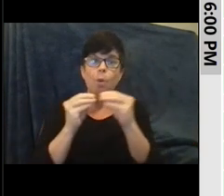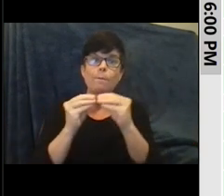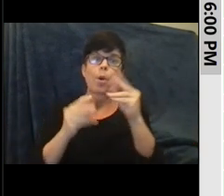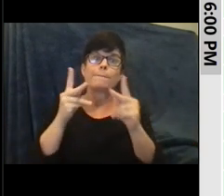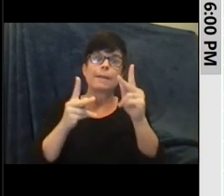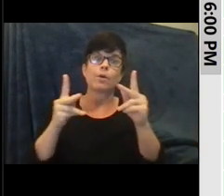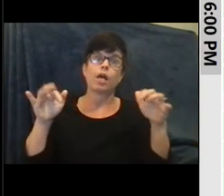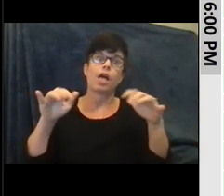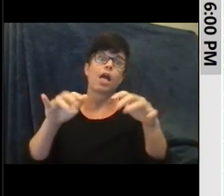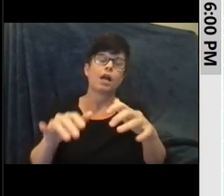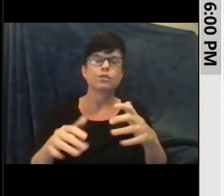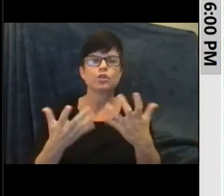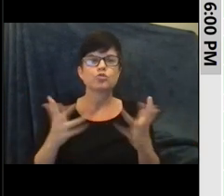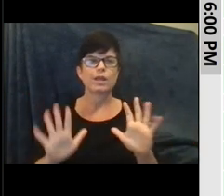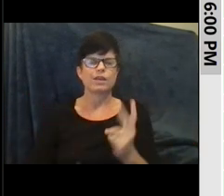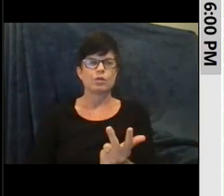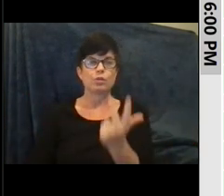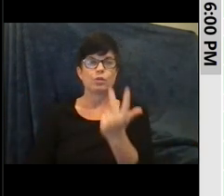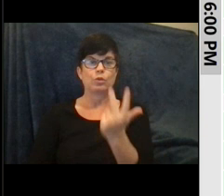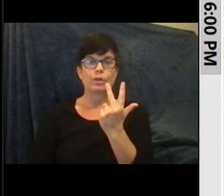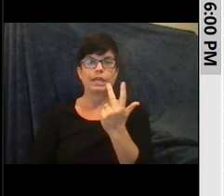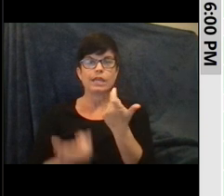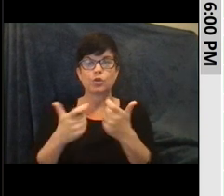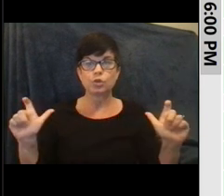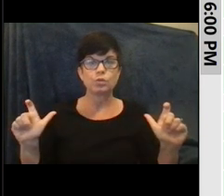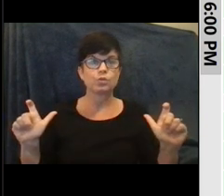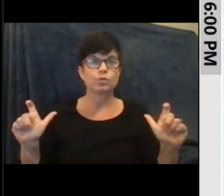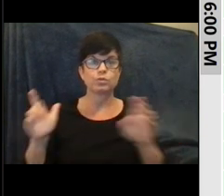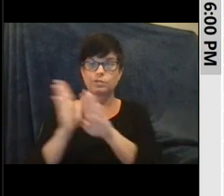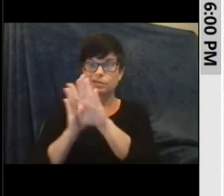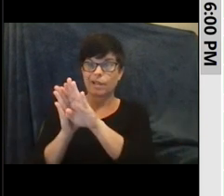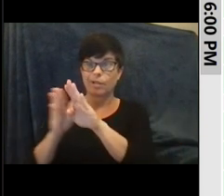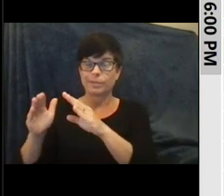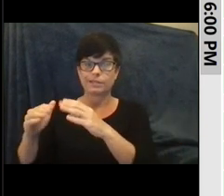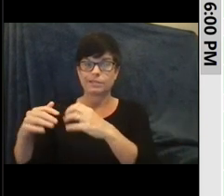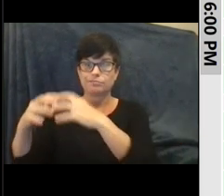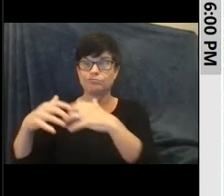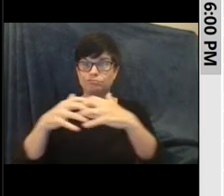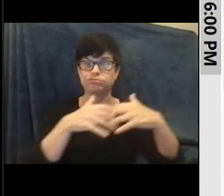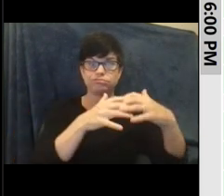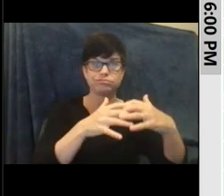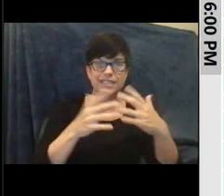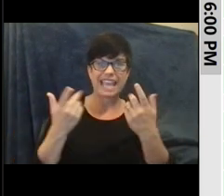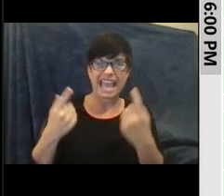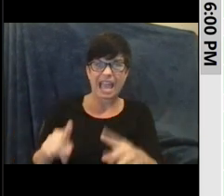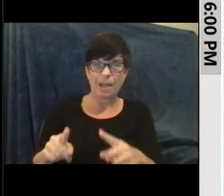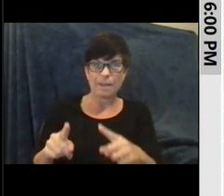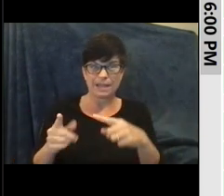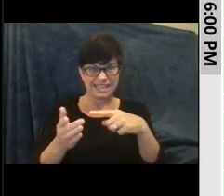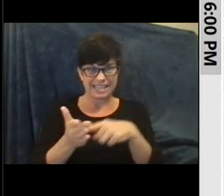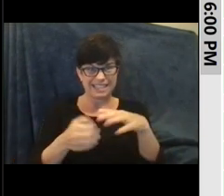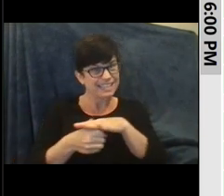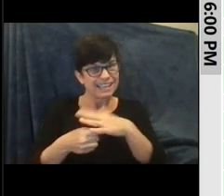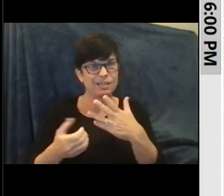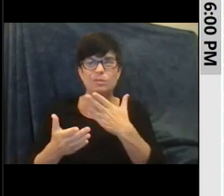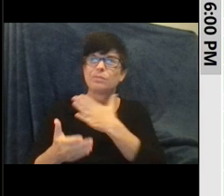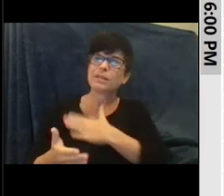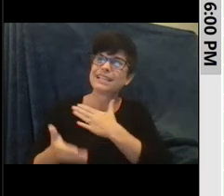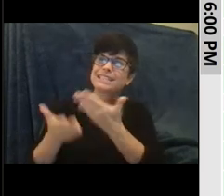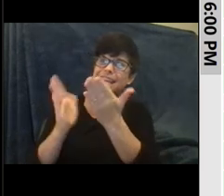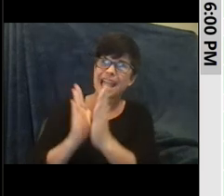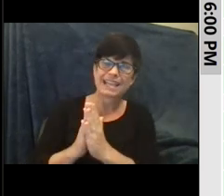There are already three huge developments happening in this area, and we ask that you please weigh the quality that